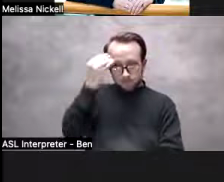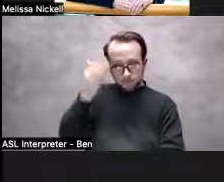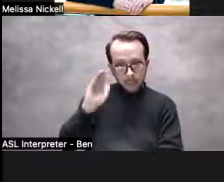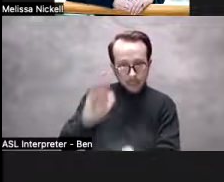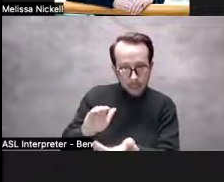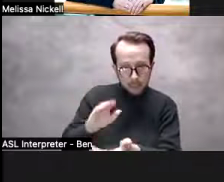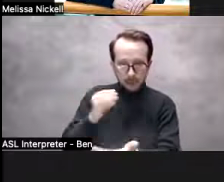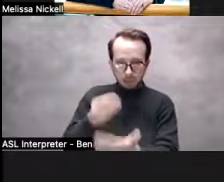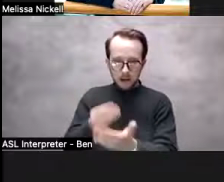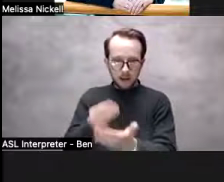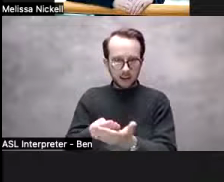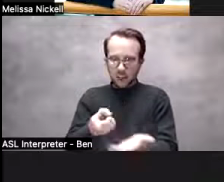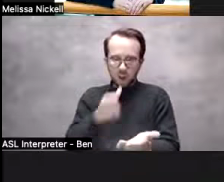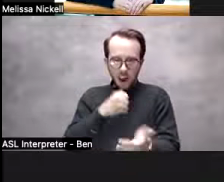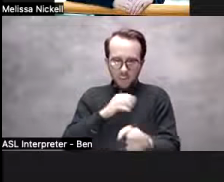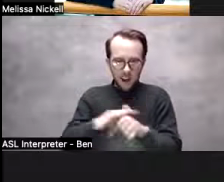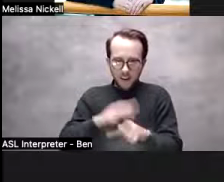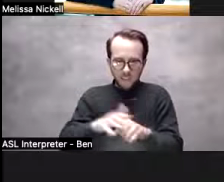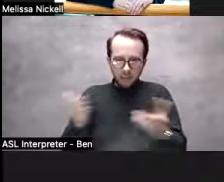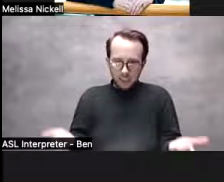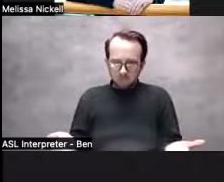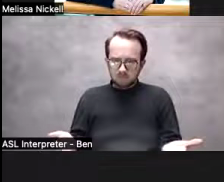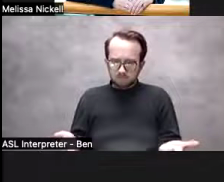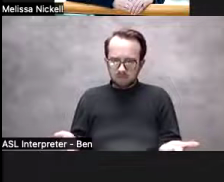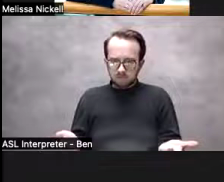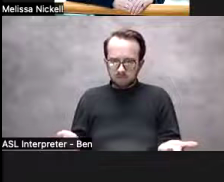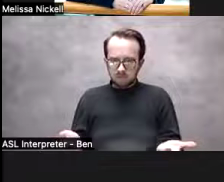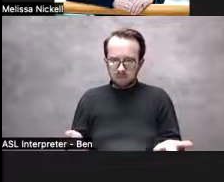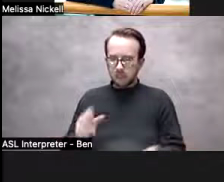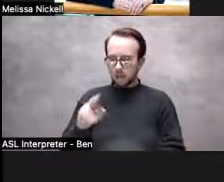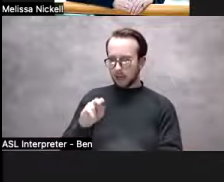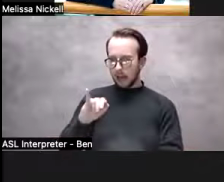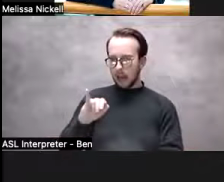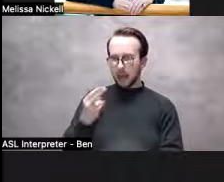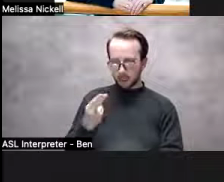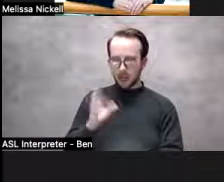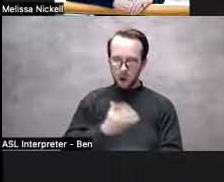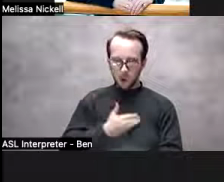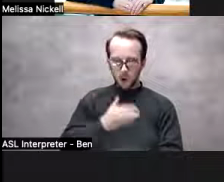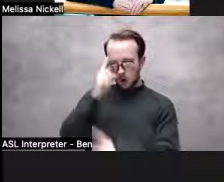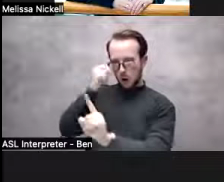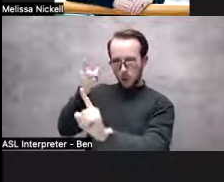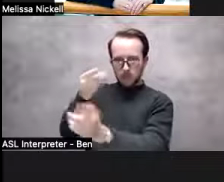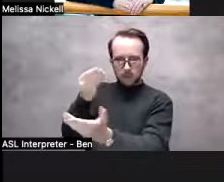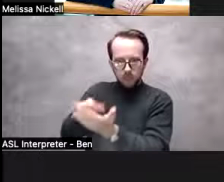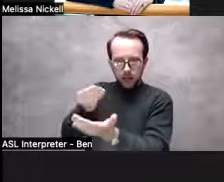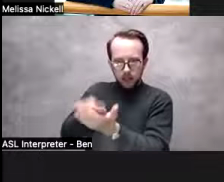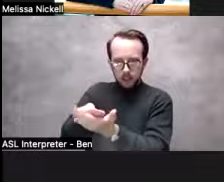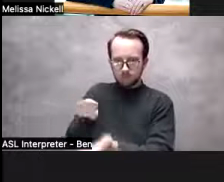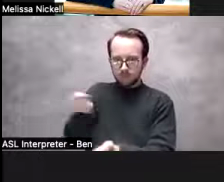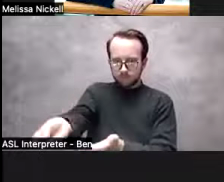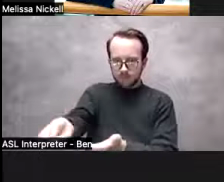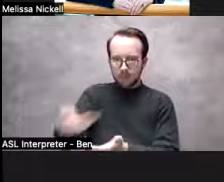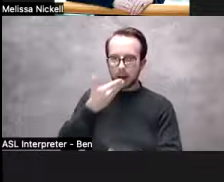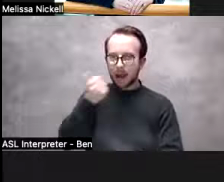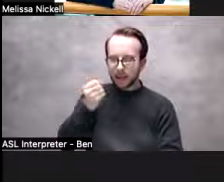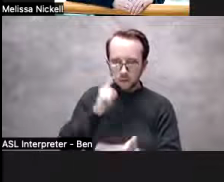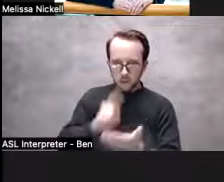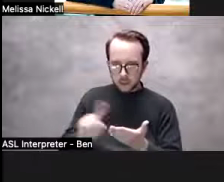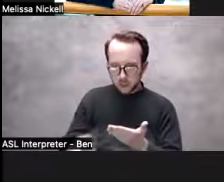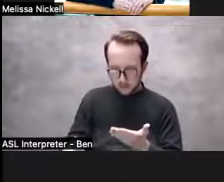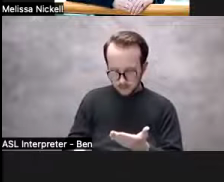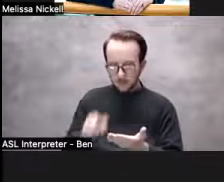out the research that you want to do. So NIH's goal is to fund the best research that's out there. So when you're thinking about